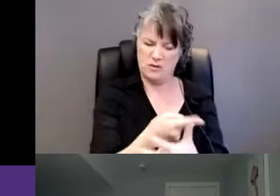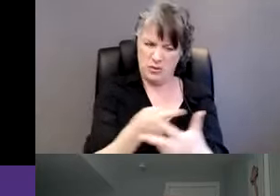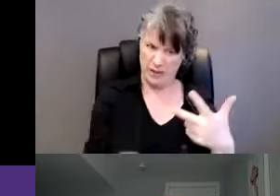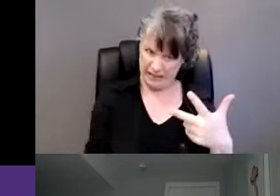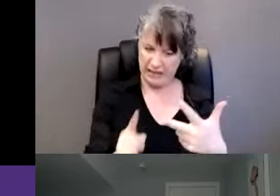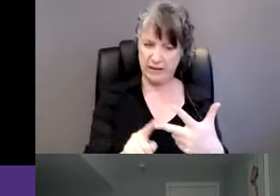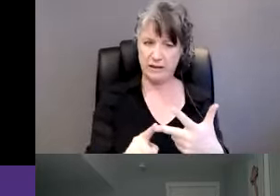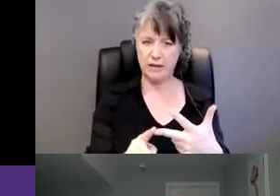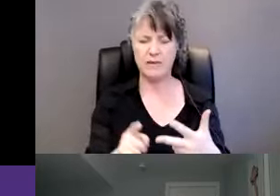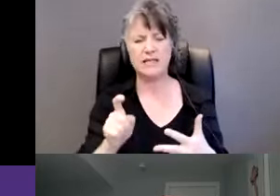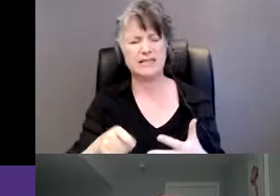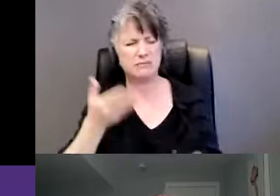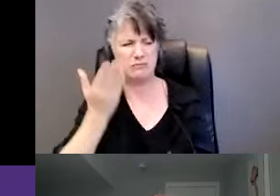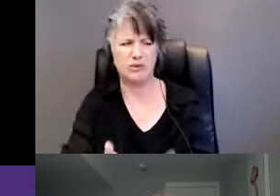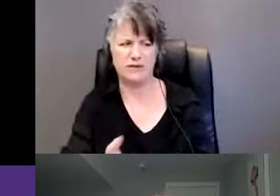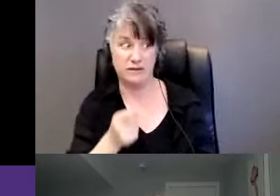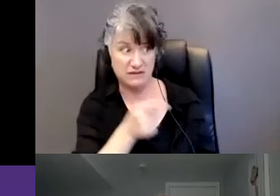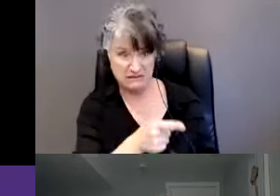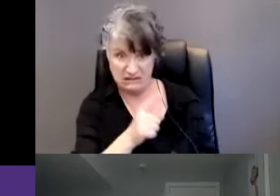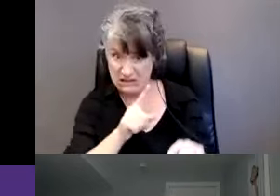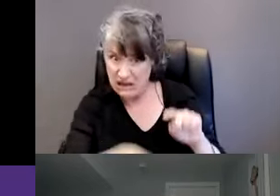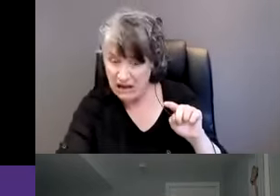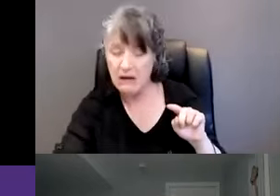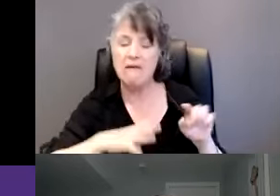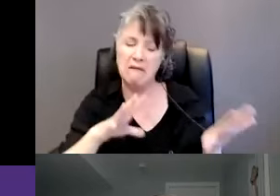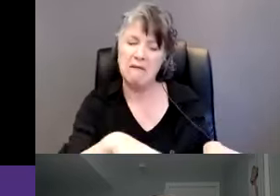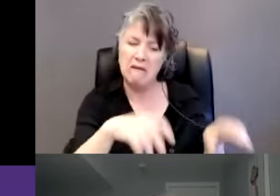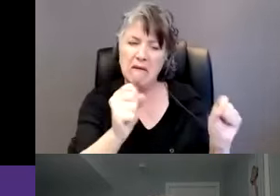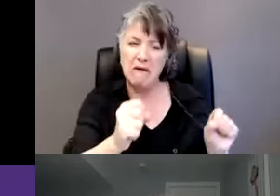he was no longer capable before she was comfortable taking over.